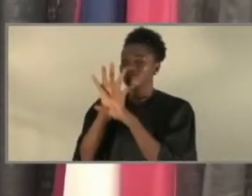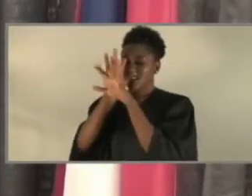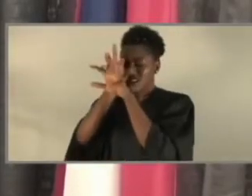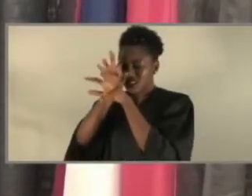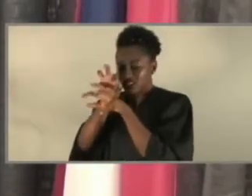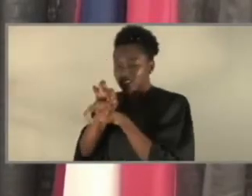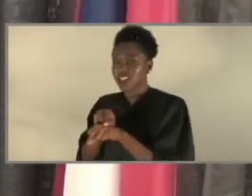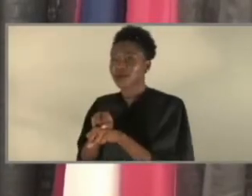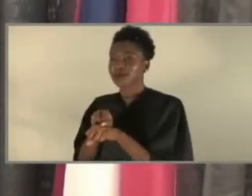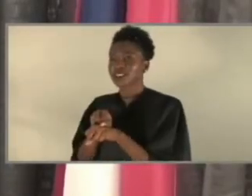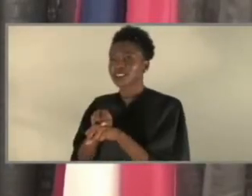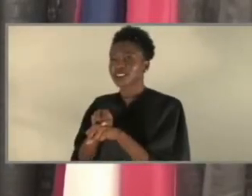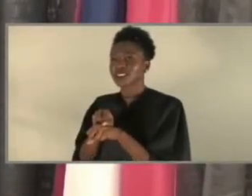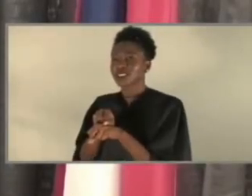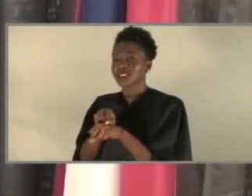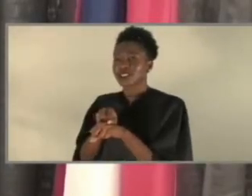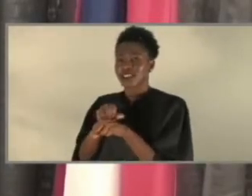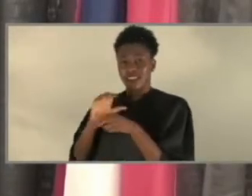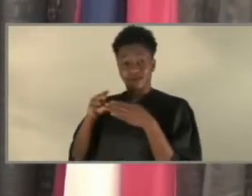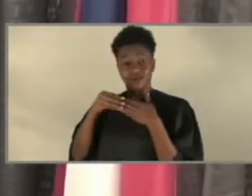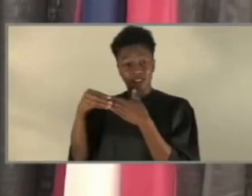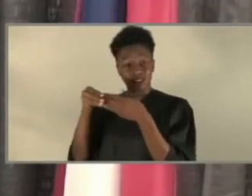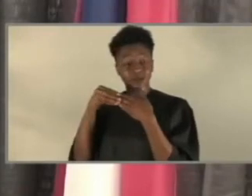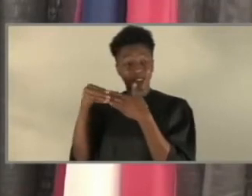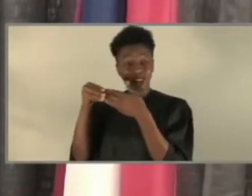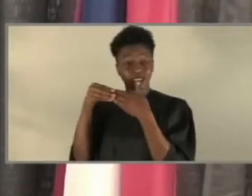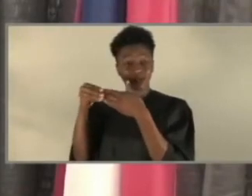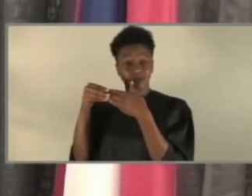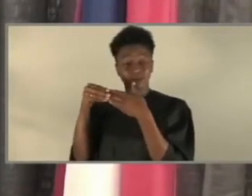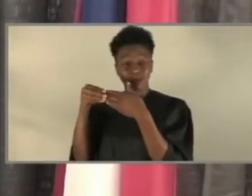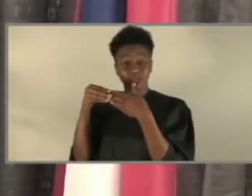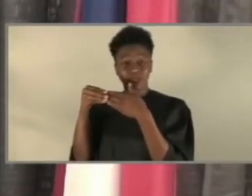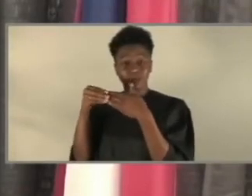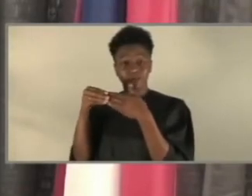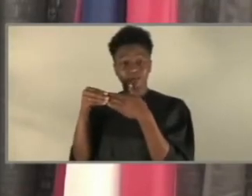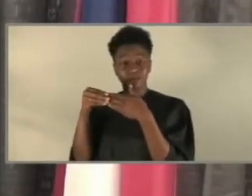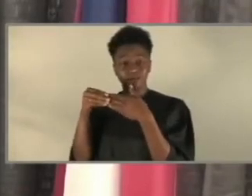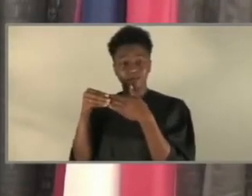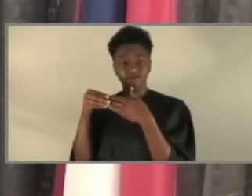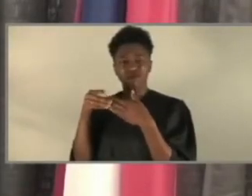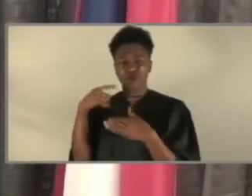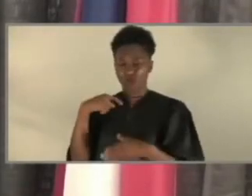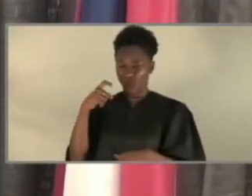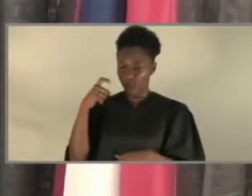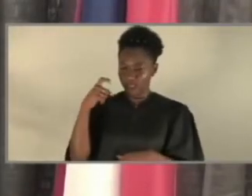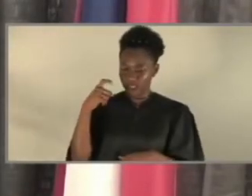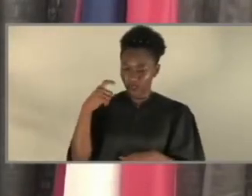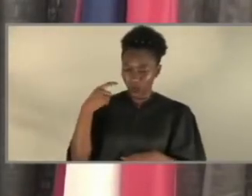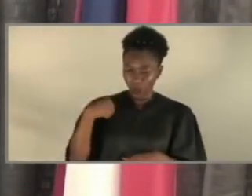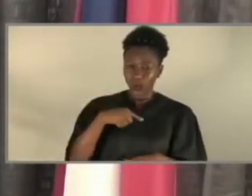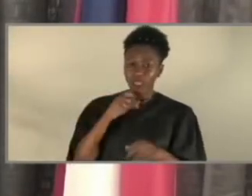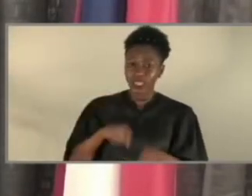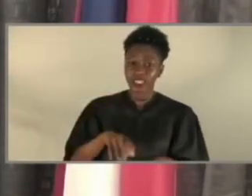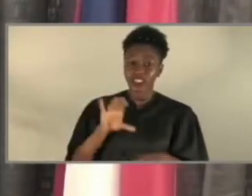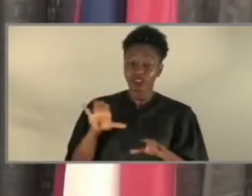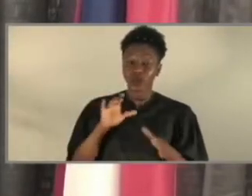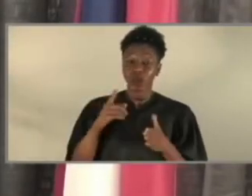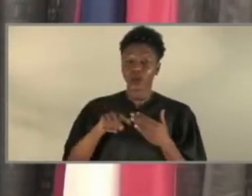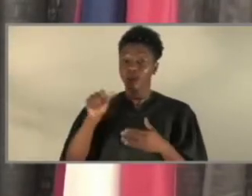adaptability, and our flexibility, our knack for doing what others say can't be